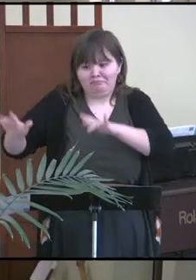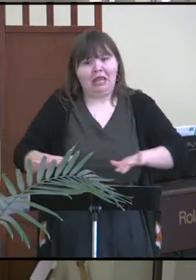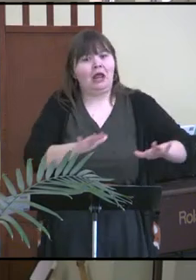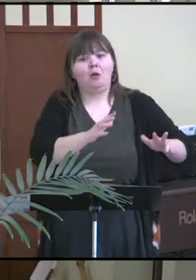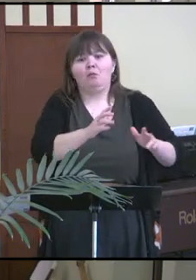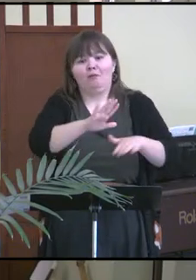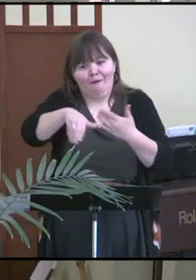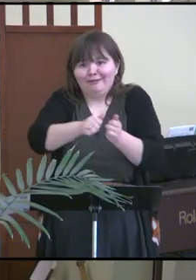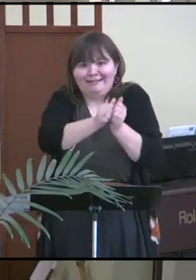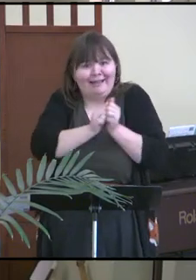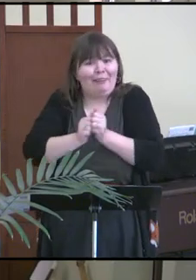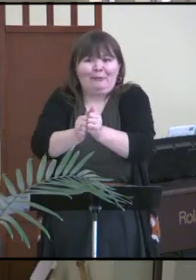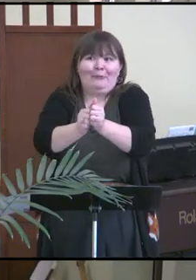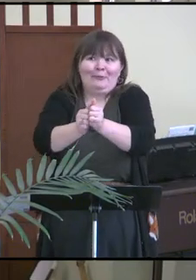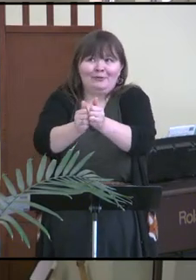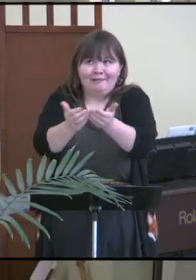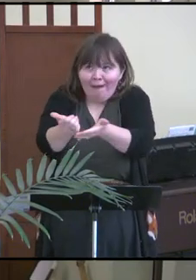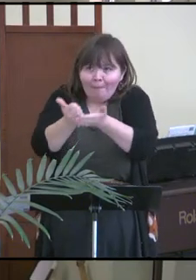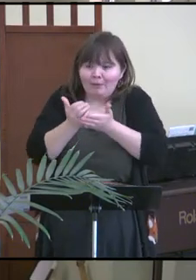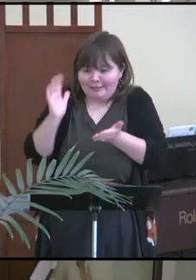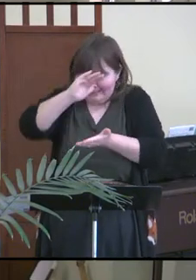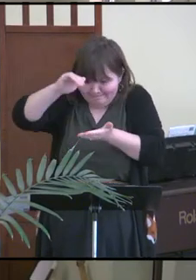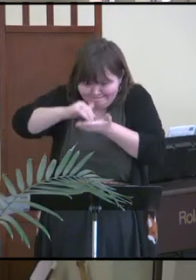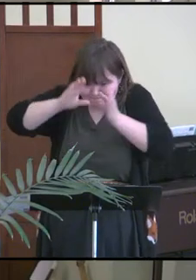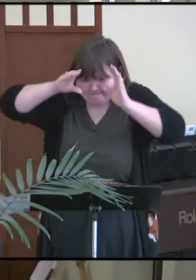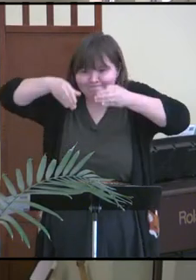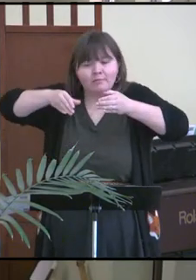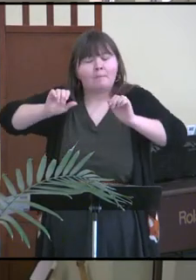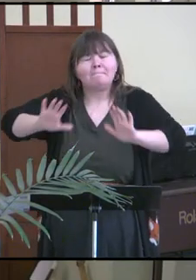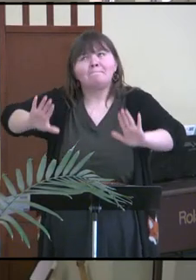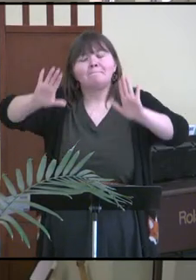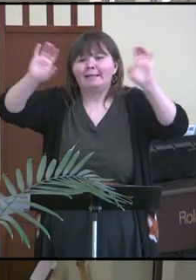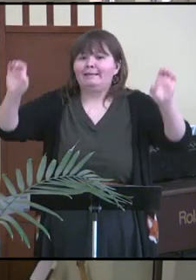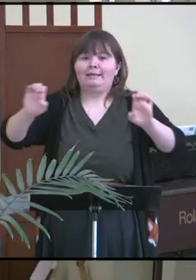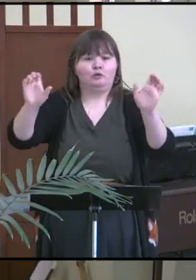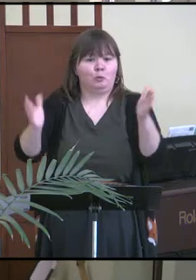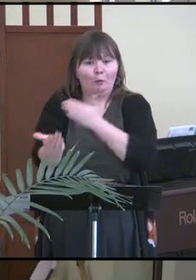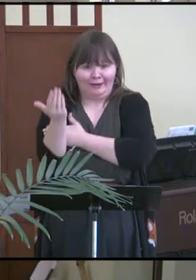to wish us and center us for an amazing Easter morning.